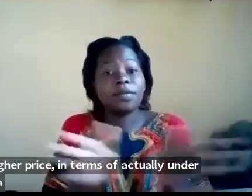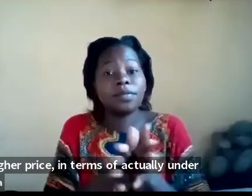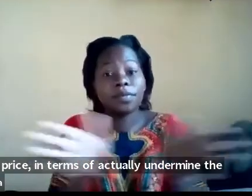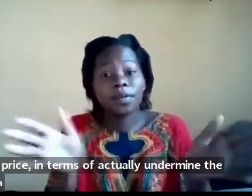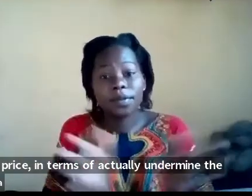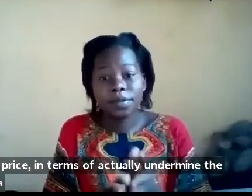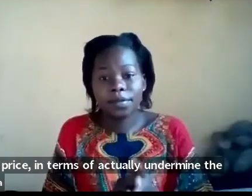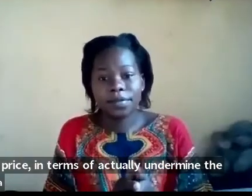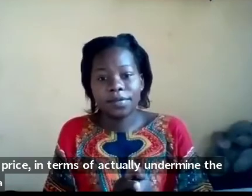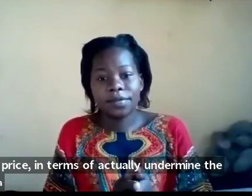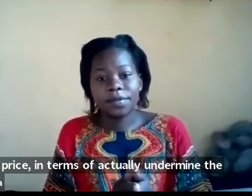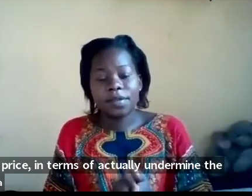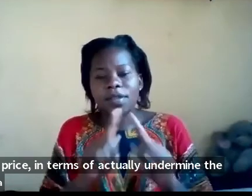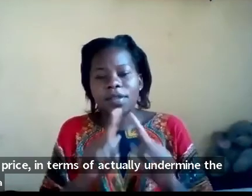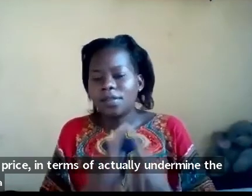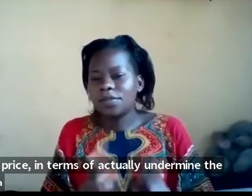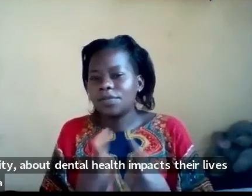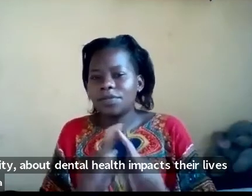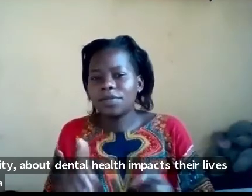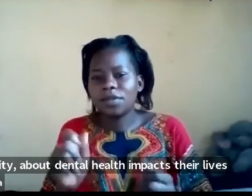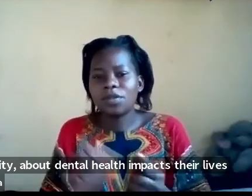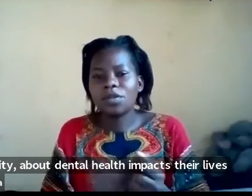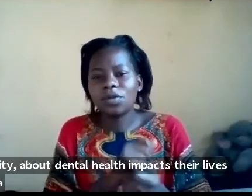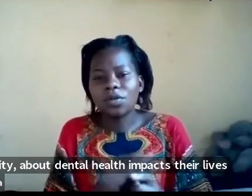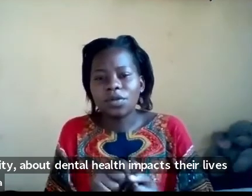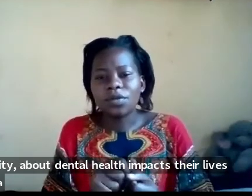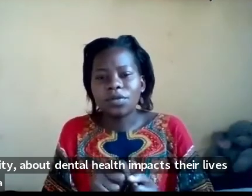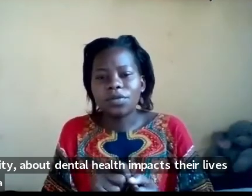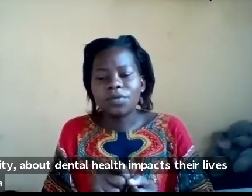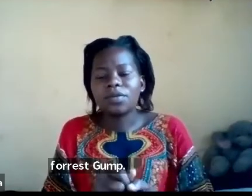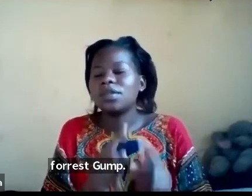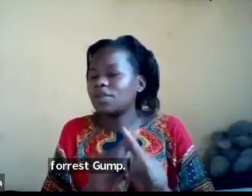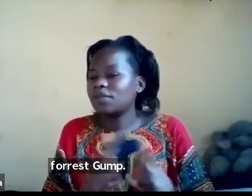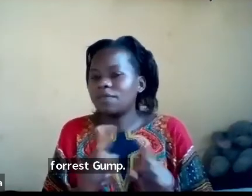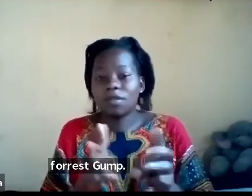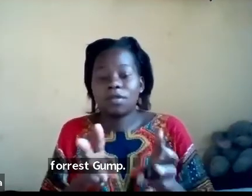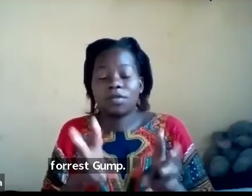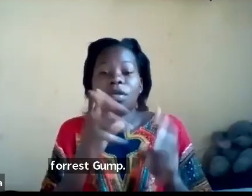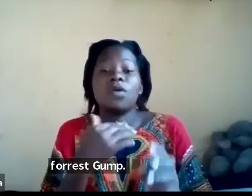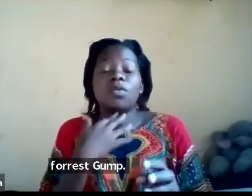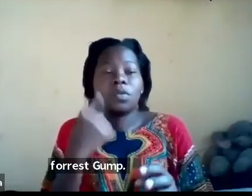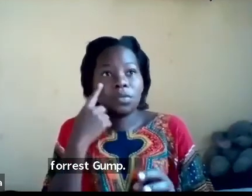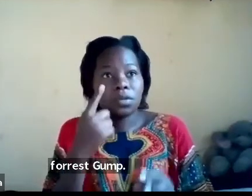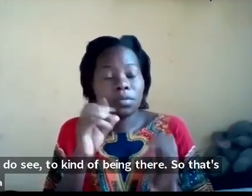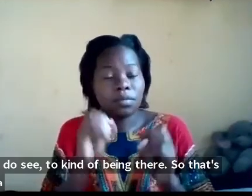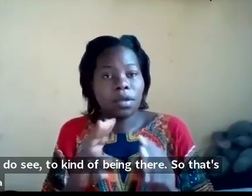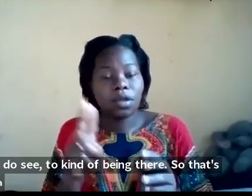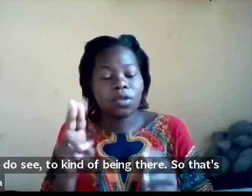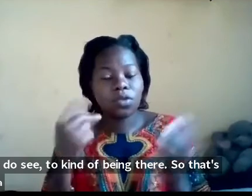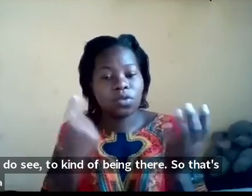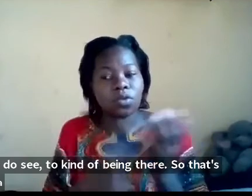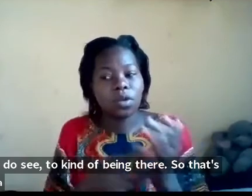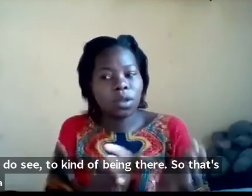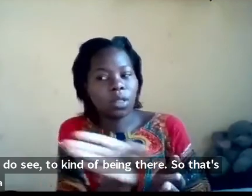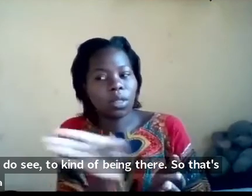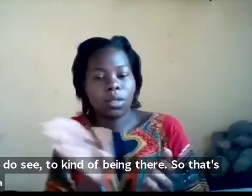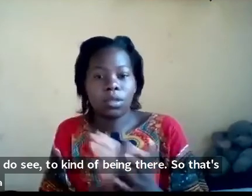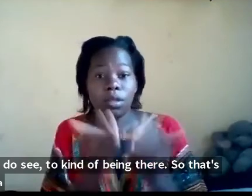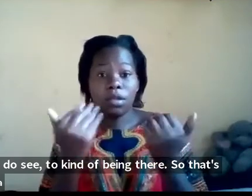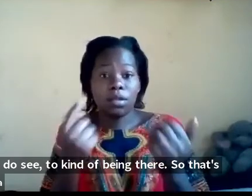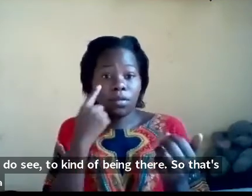health impacts, the loss of forest cover and all that. And we don't want to see Uganda going there. So that's why you see, for instance, that